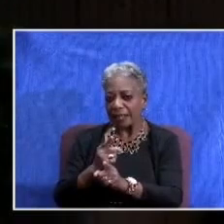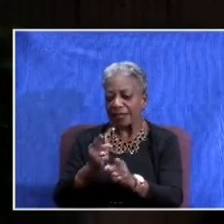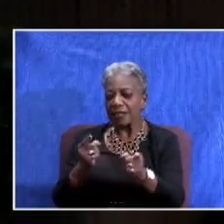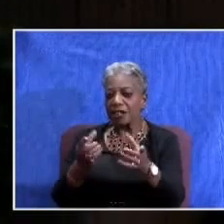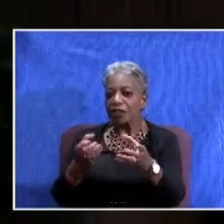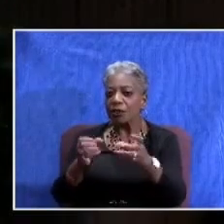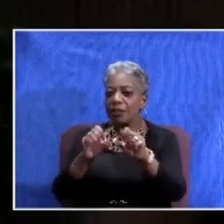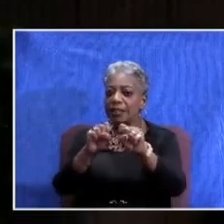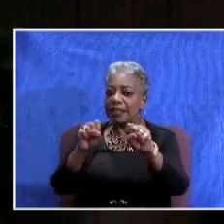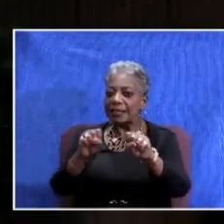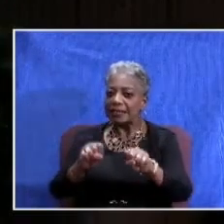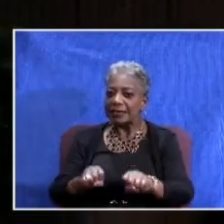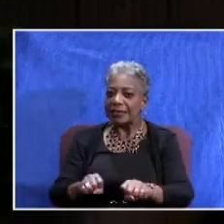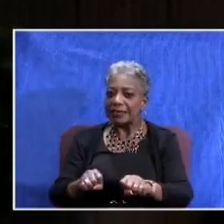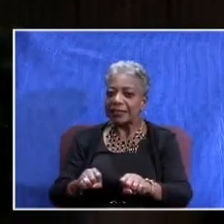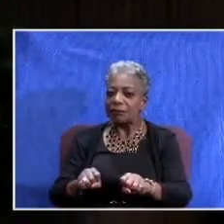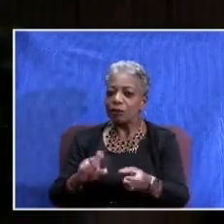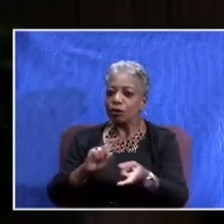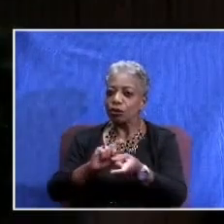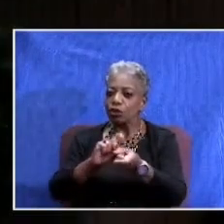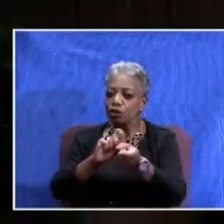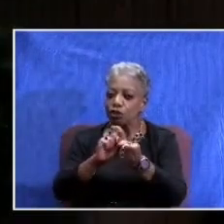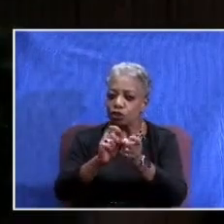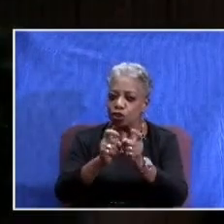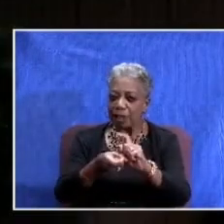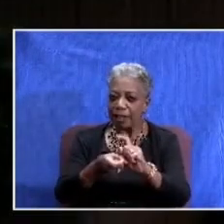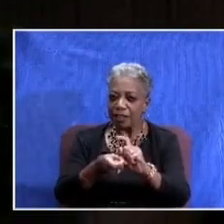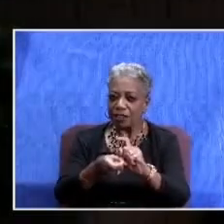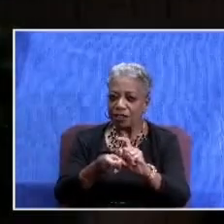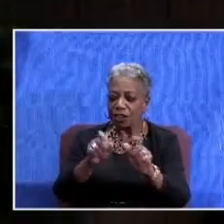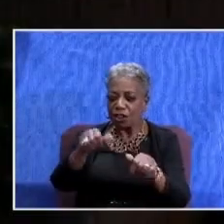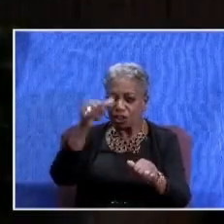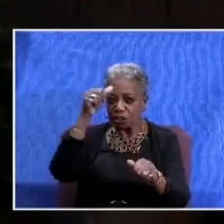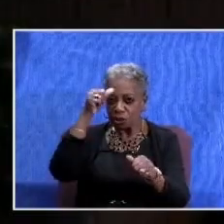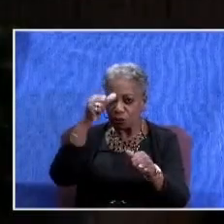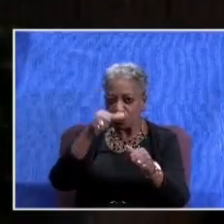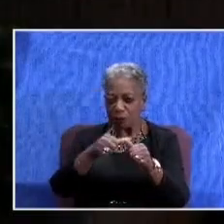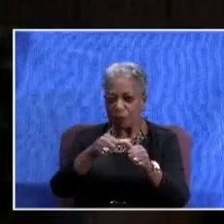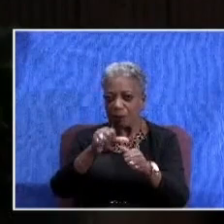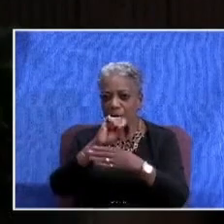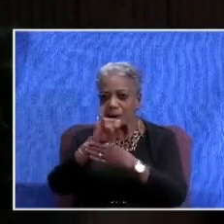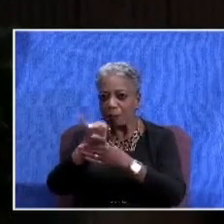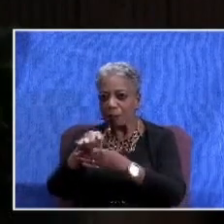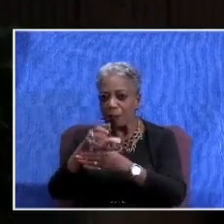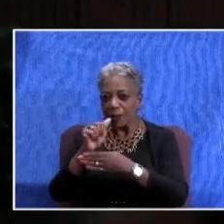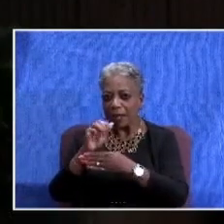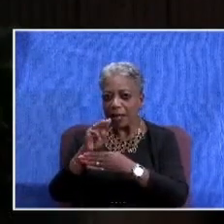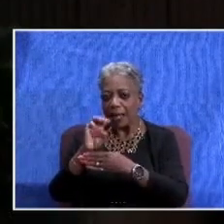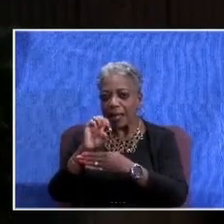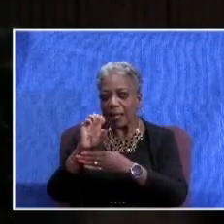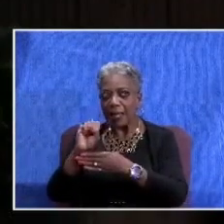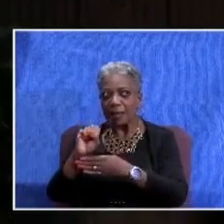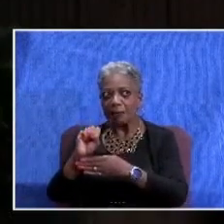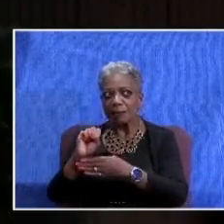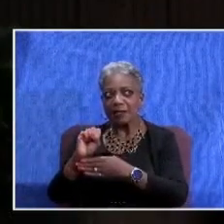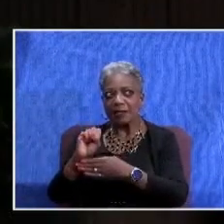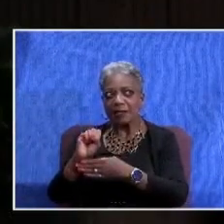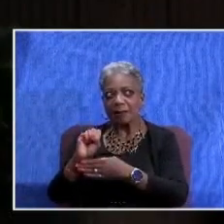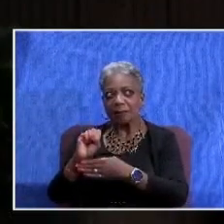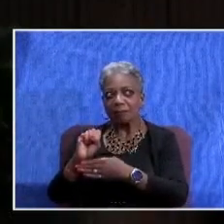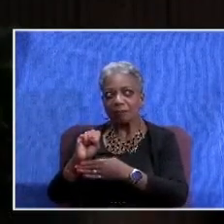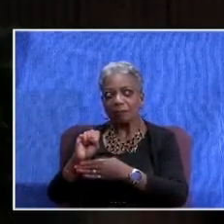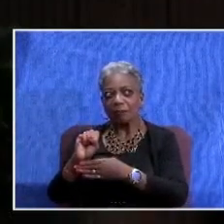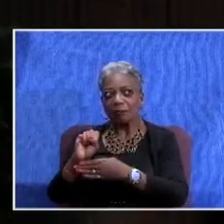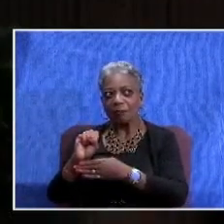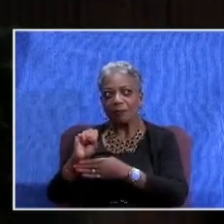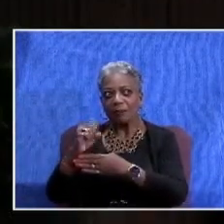it repaired. James Gall Jr., brilliant, in his book on James Baldwin,